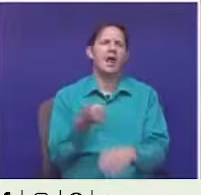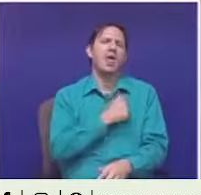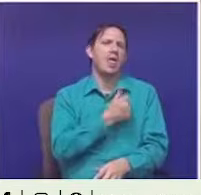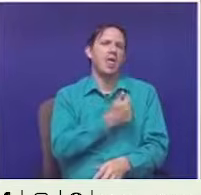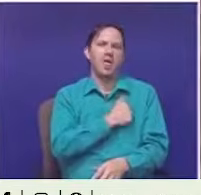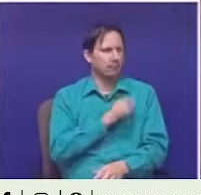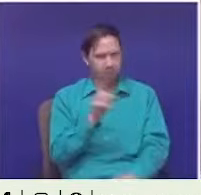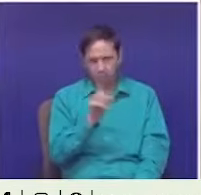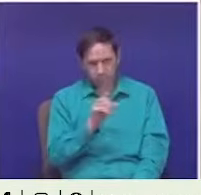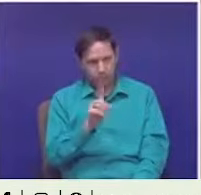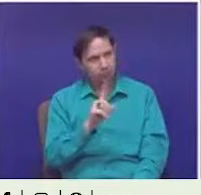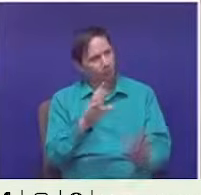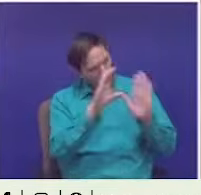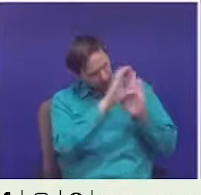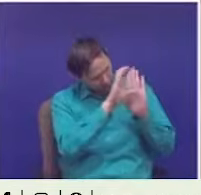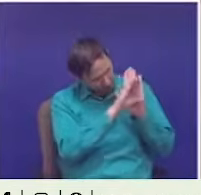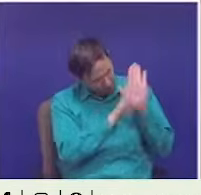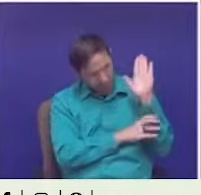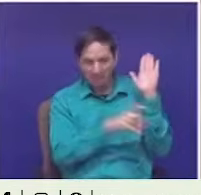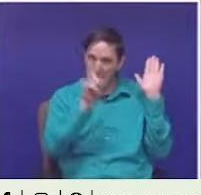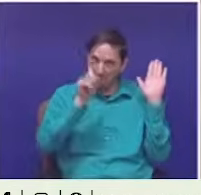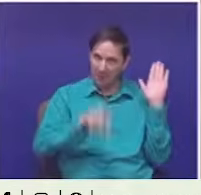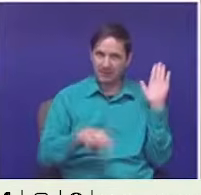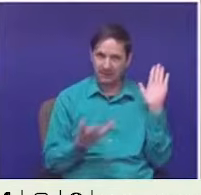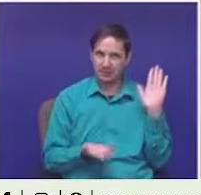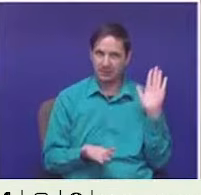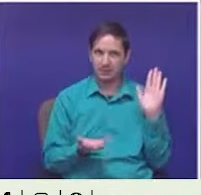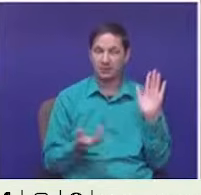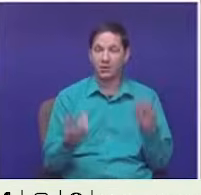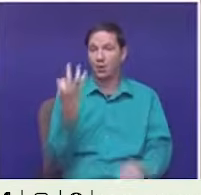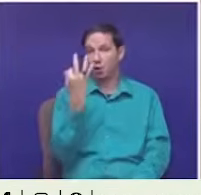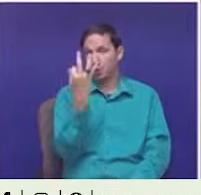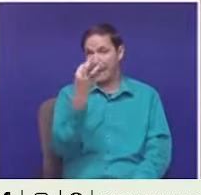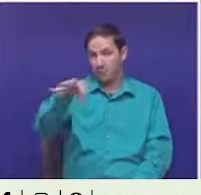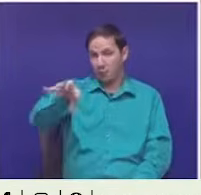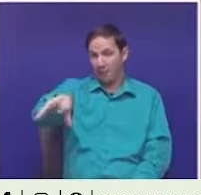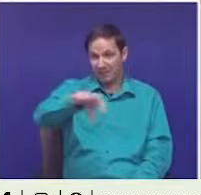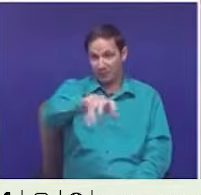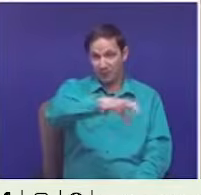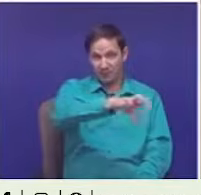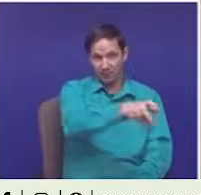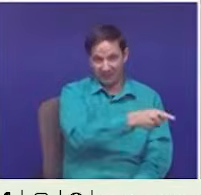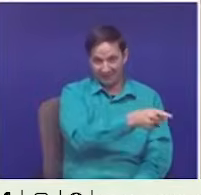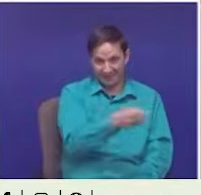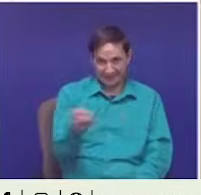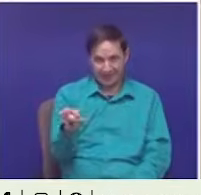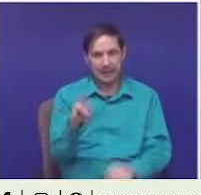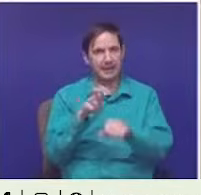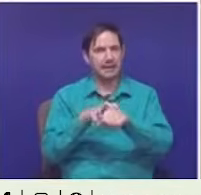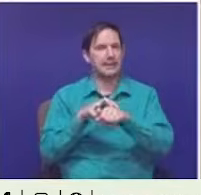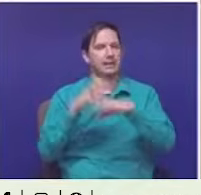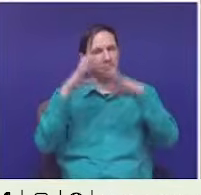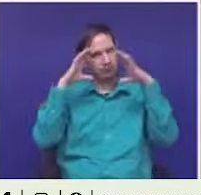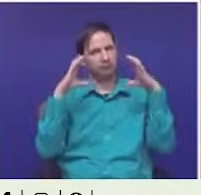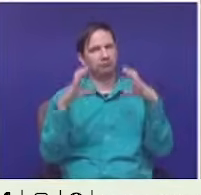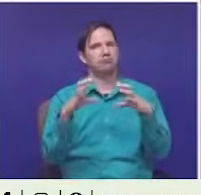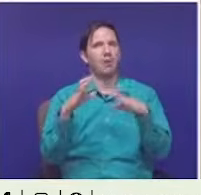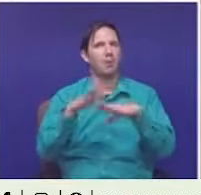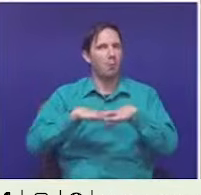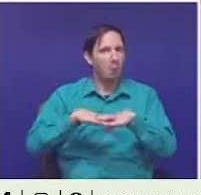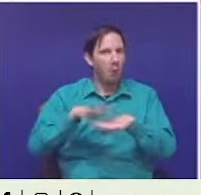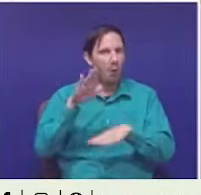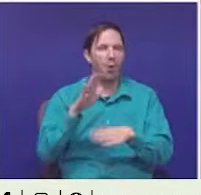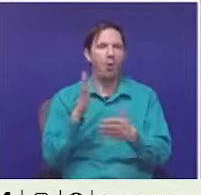And so these three provinces that I've highlighted here, there's a lot of work that needs to be done to make sure that all of those